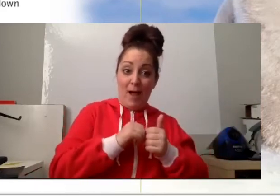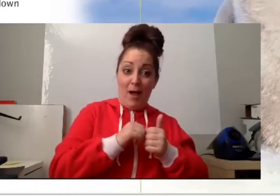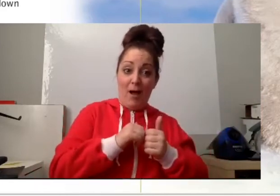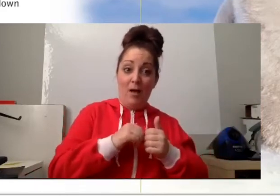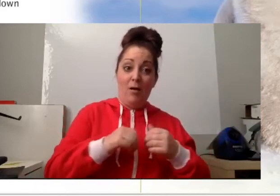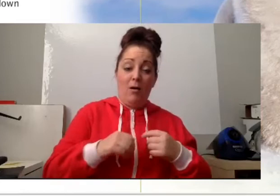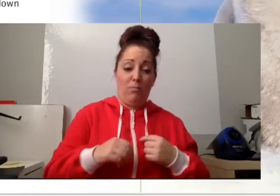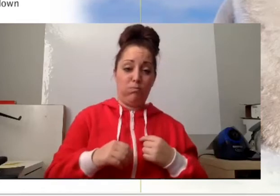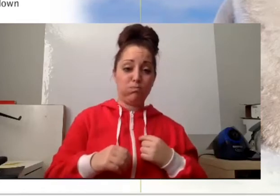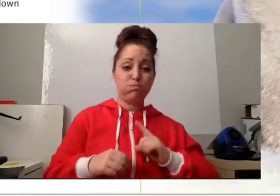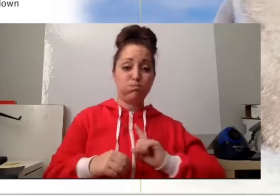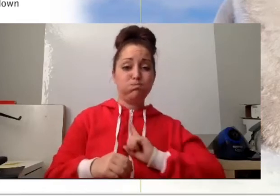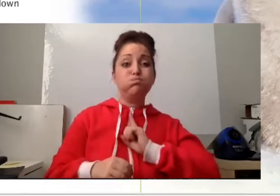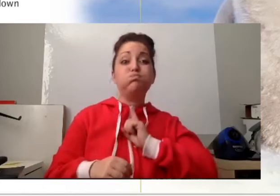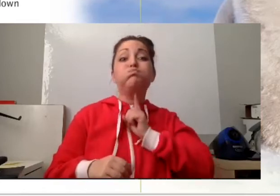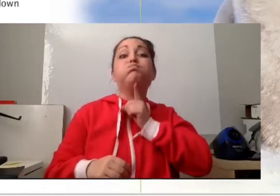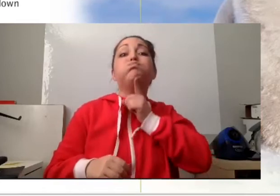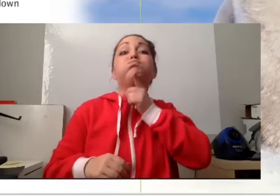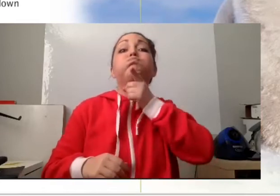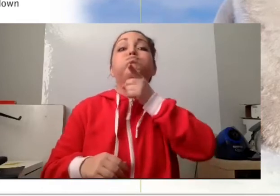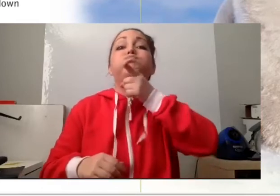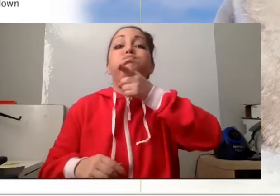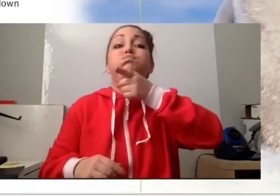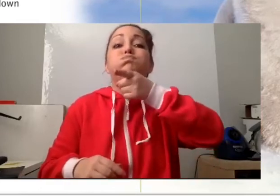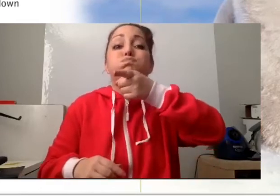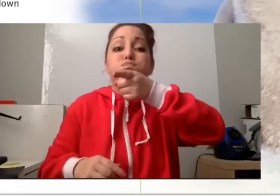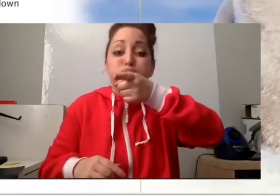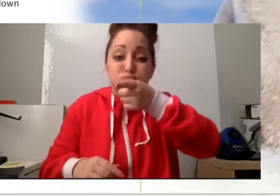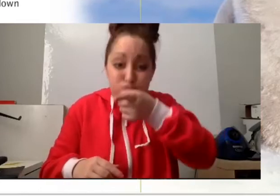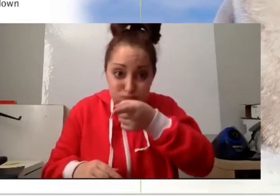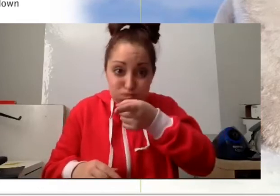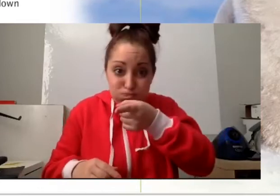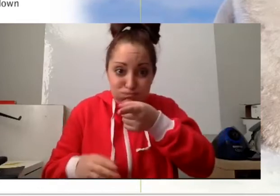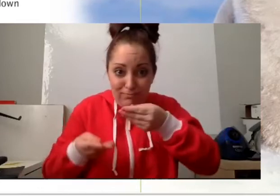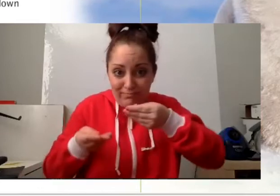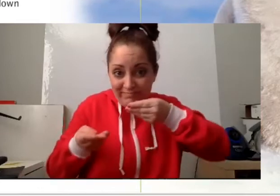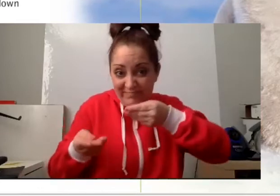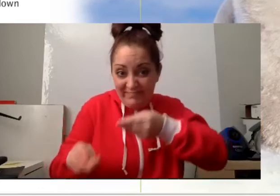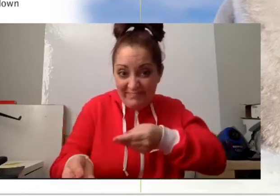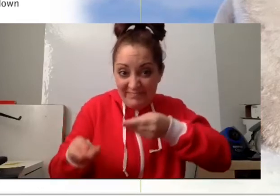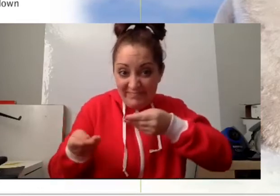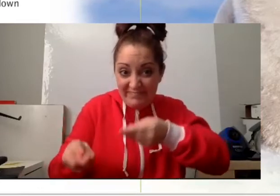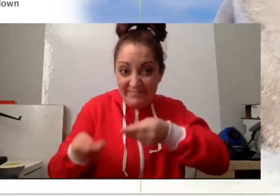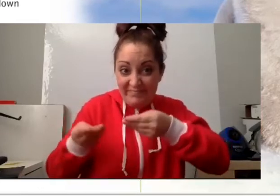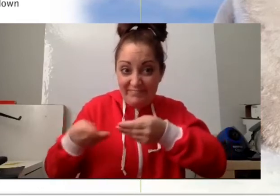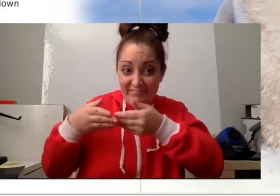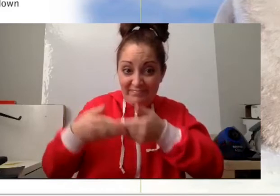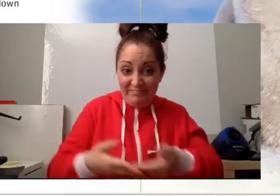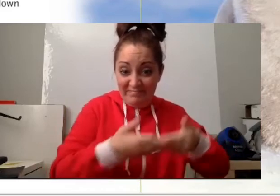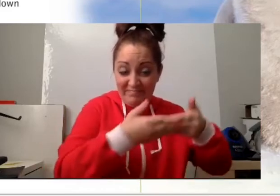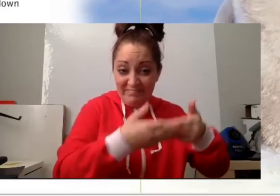She brings some of this food up from her stomach and feeds her chick.